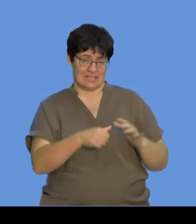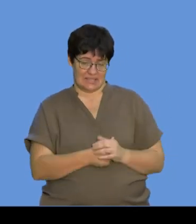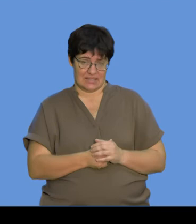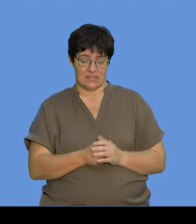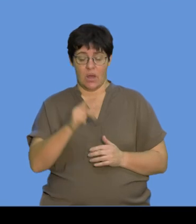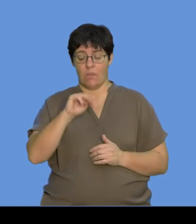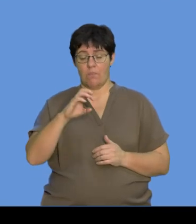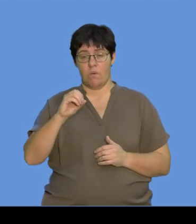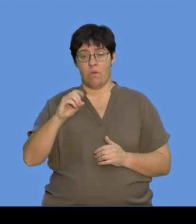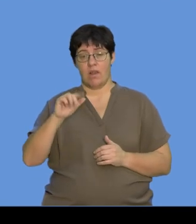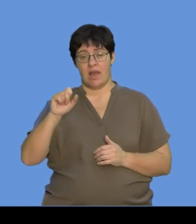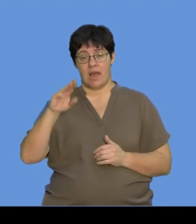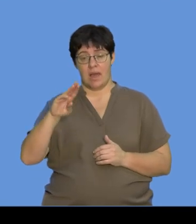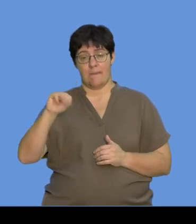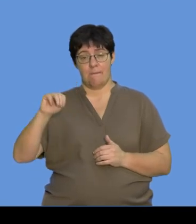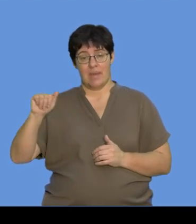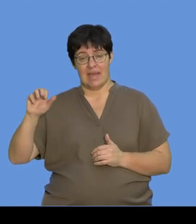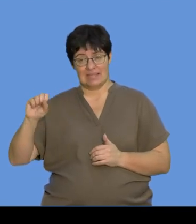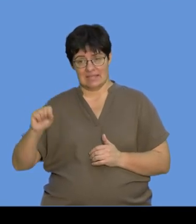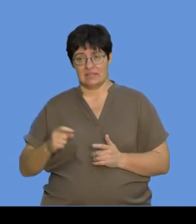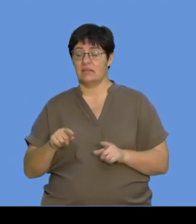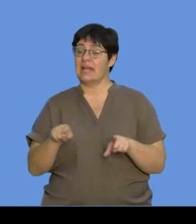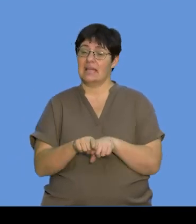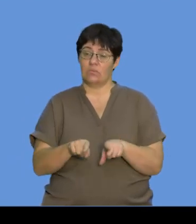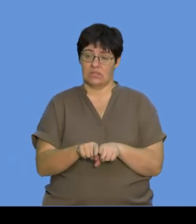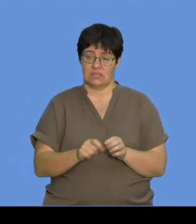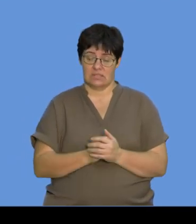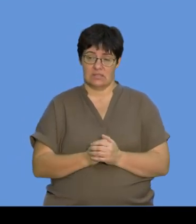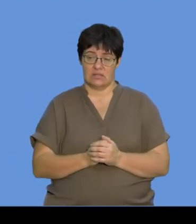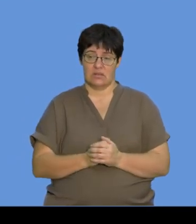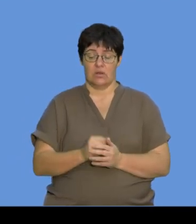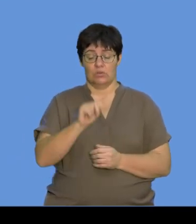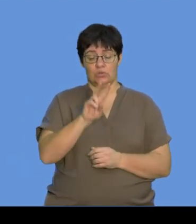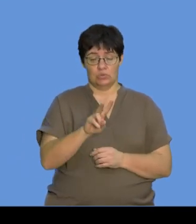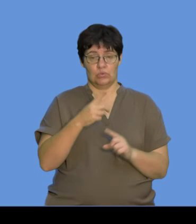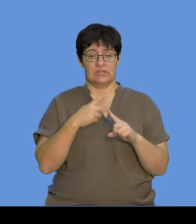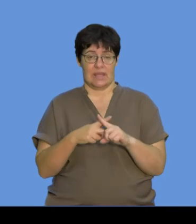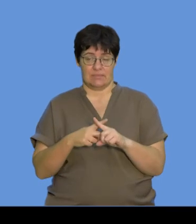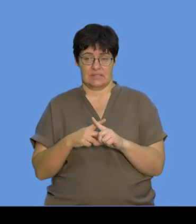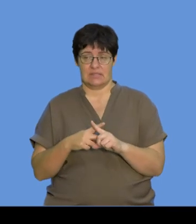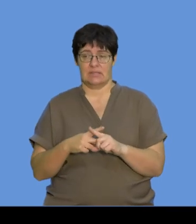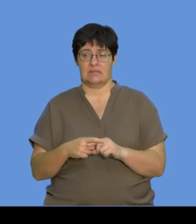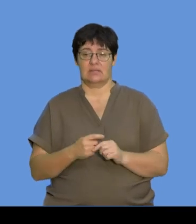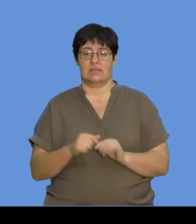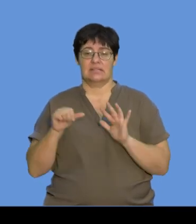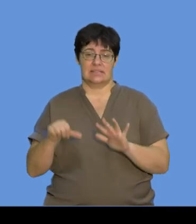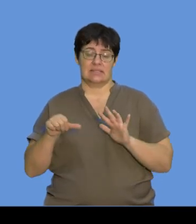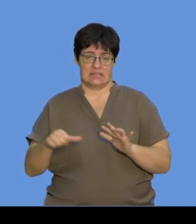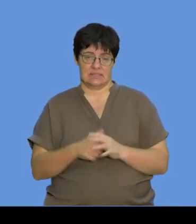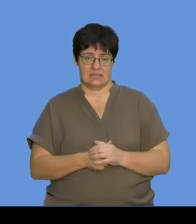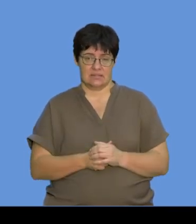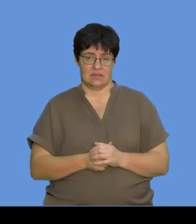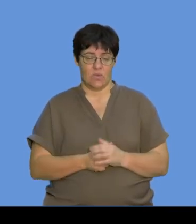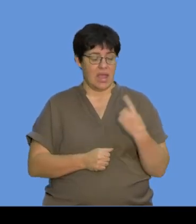of oxygen, okay, it's equals to 2 multiplied by 16, because each one of